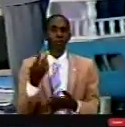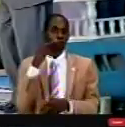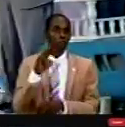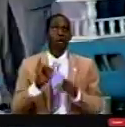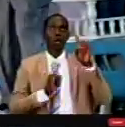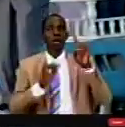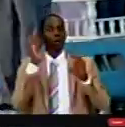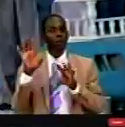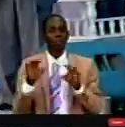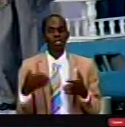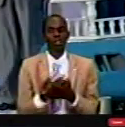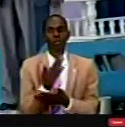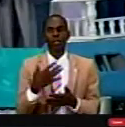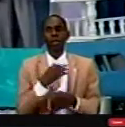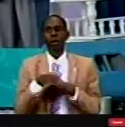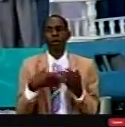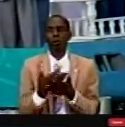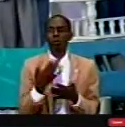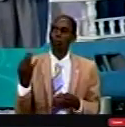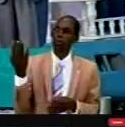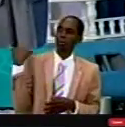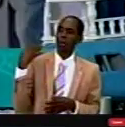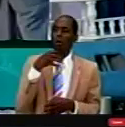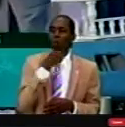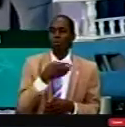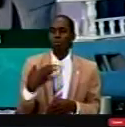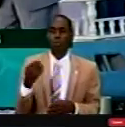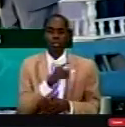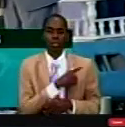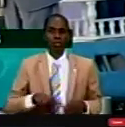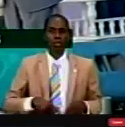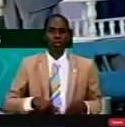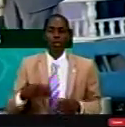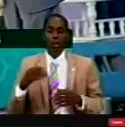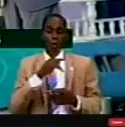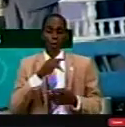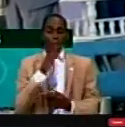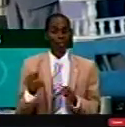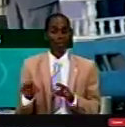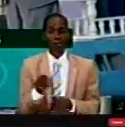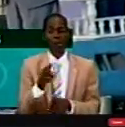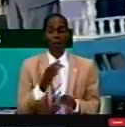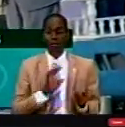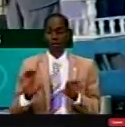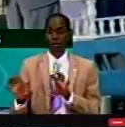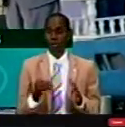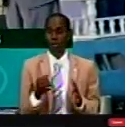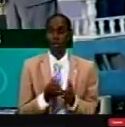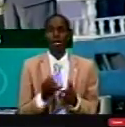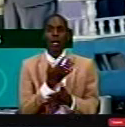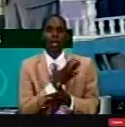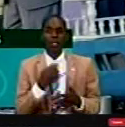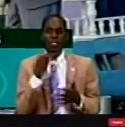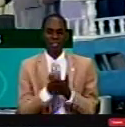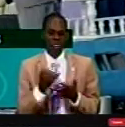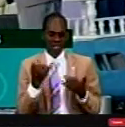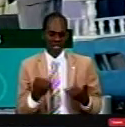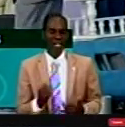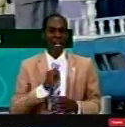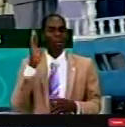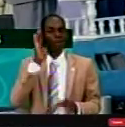of the past the old things the Lord has affected them and they are done and he says now I do a new thing now it shall spring forward